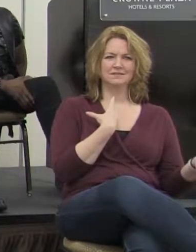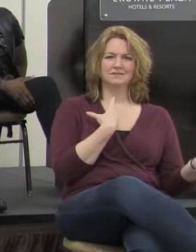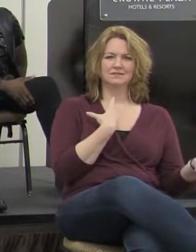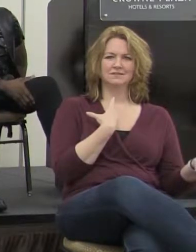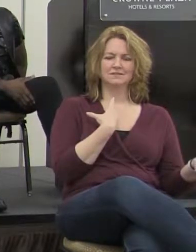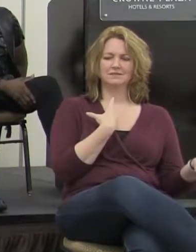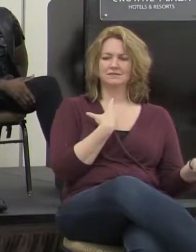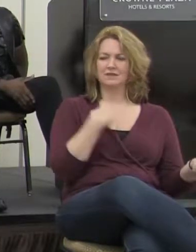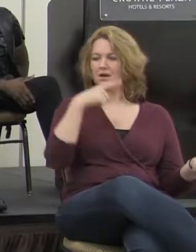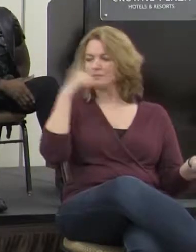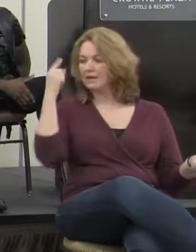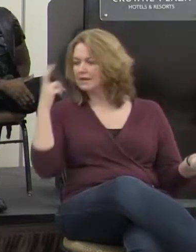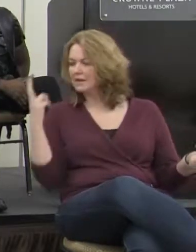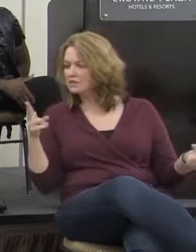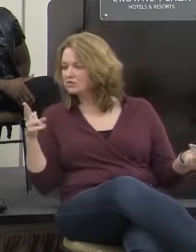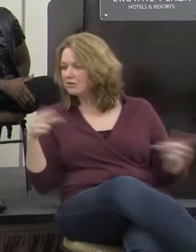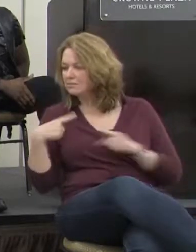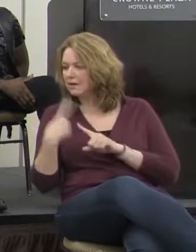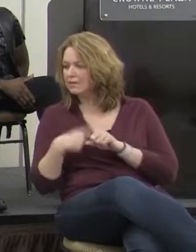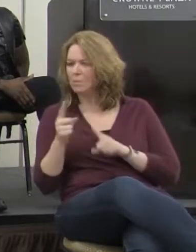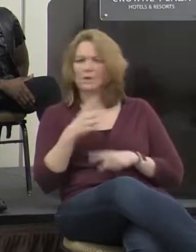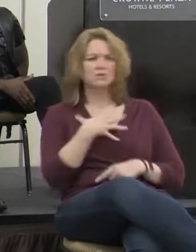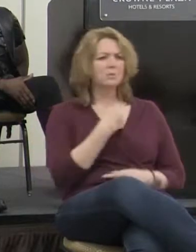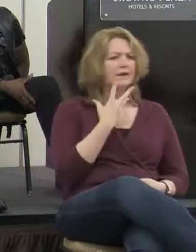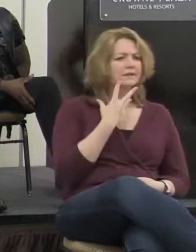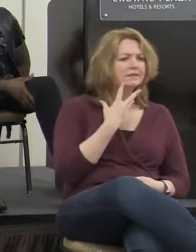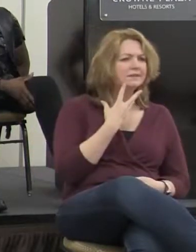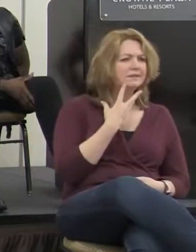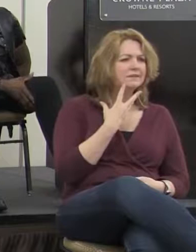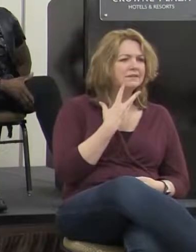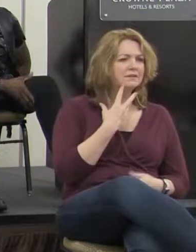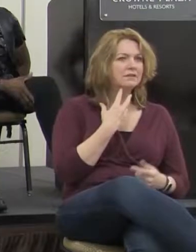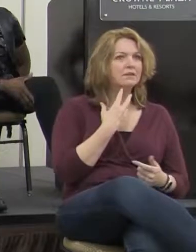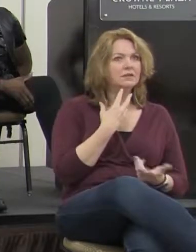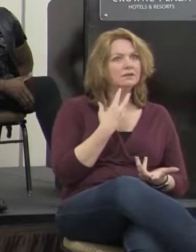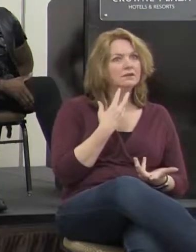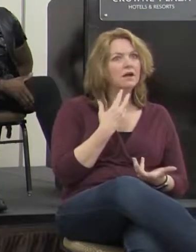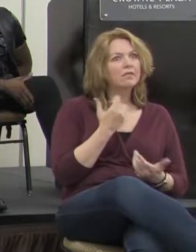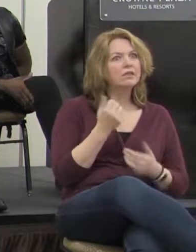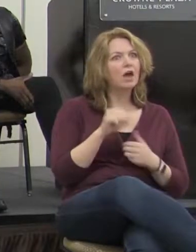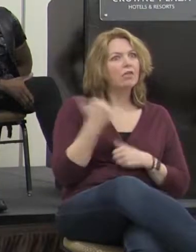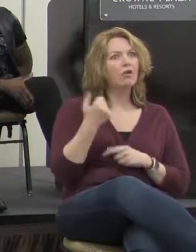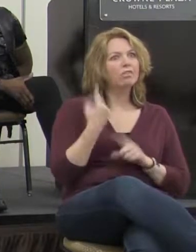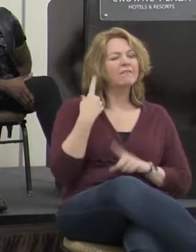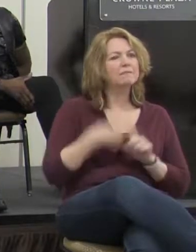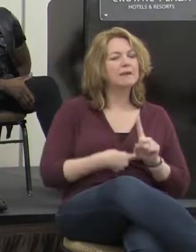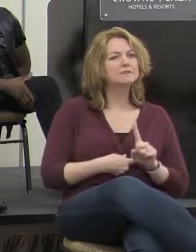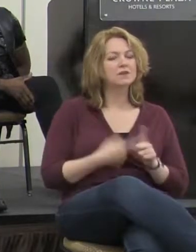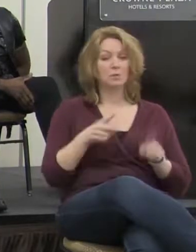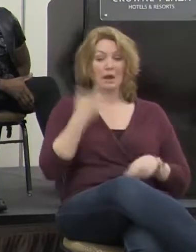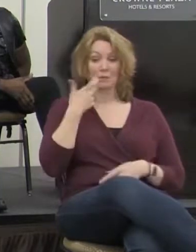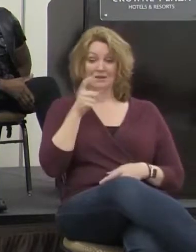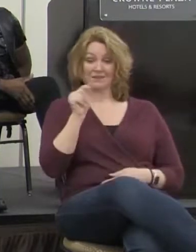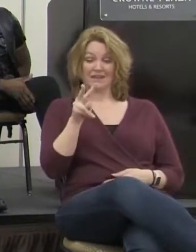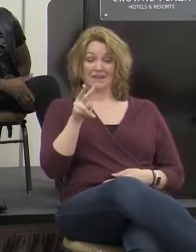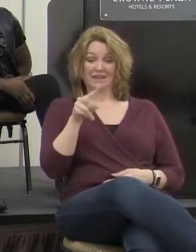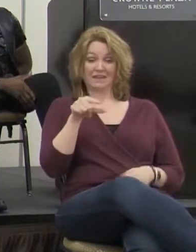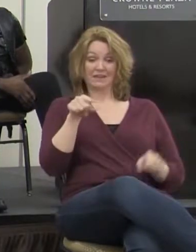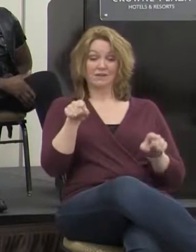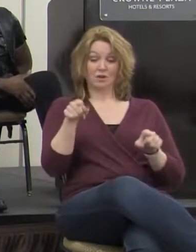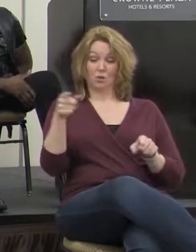There's Black History Month. Where's the white one? Every other. Okay. When I watched television as a